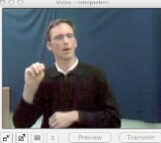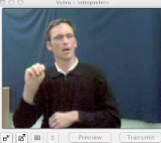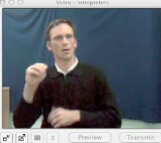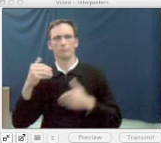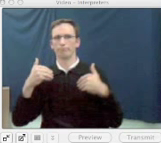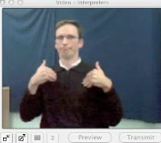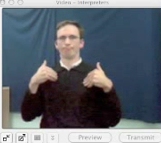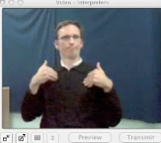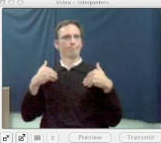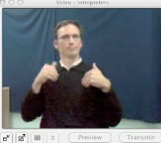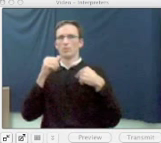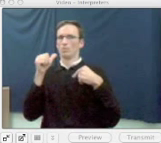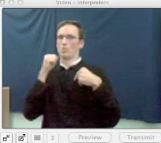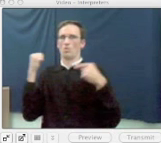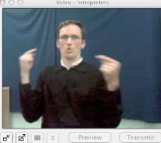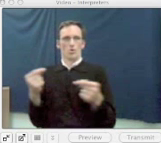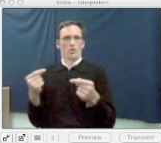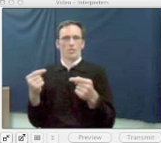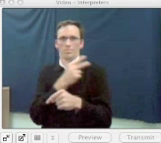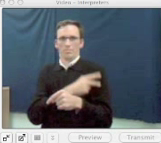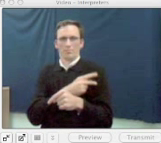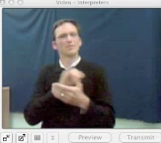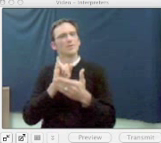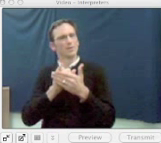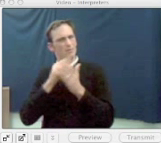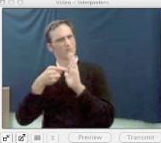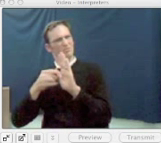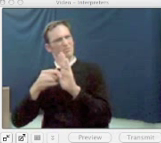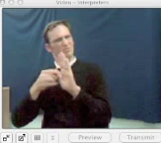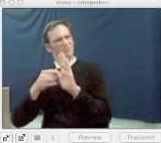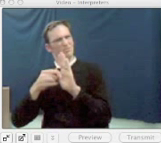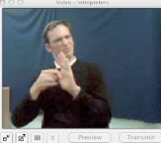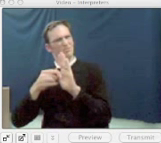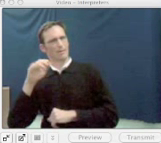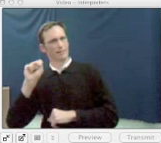on effectiveness. Do not do anything so